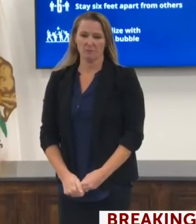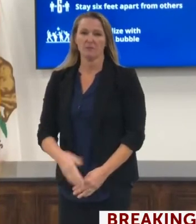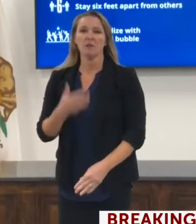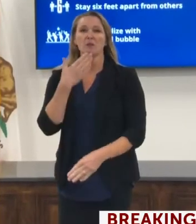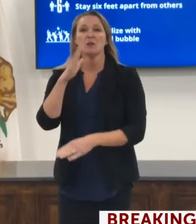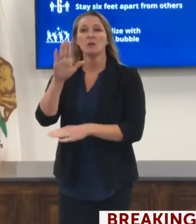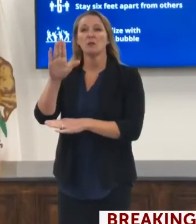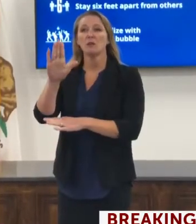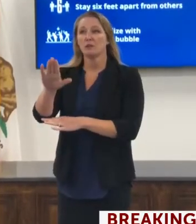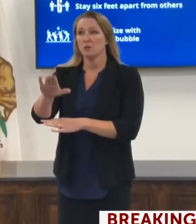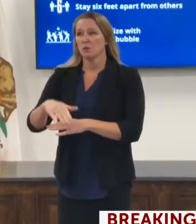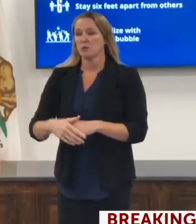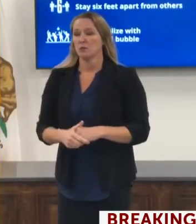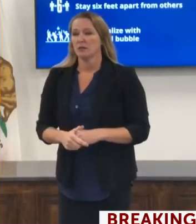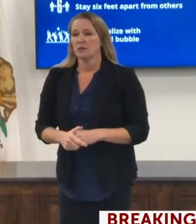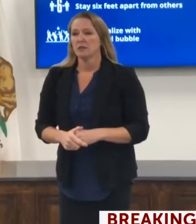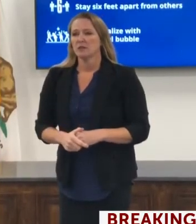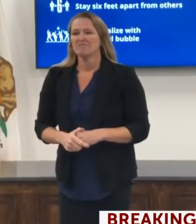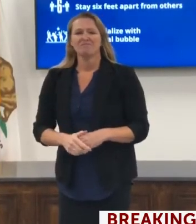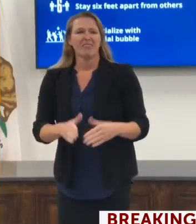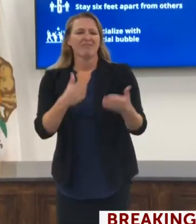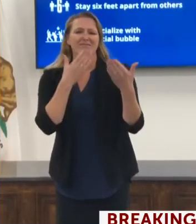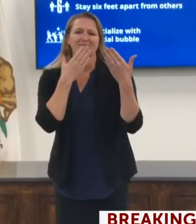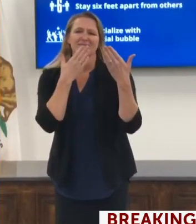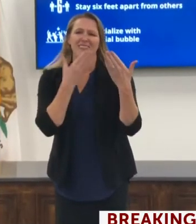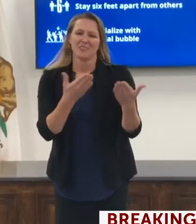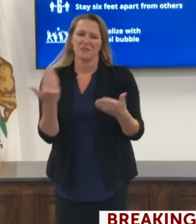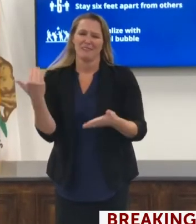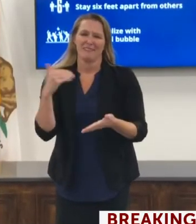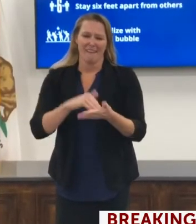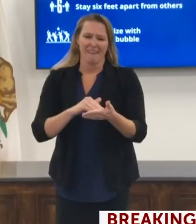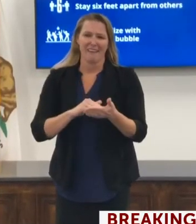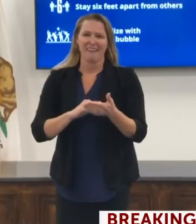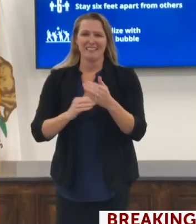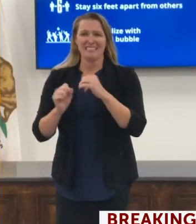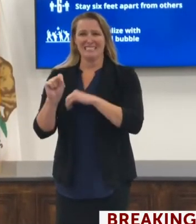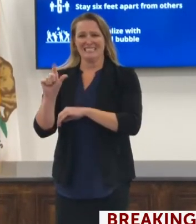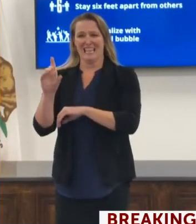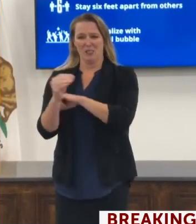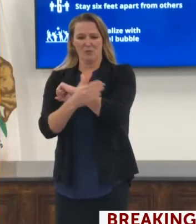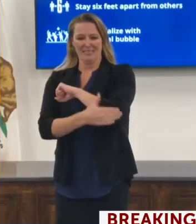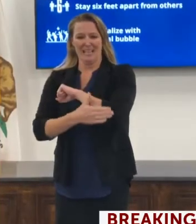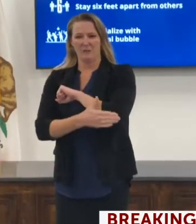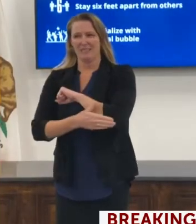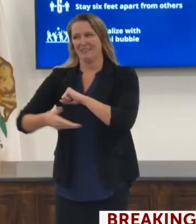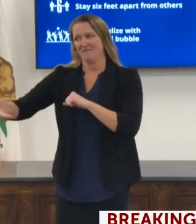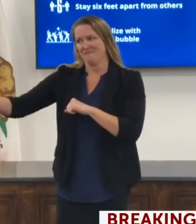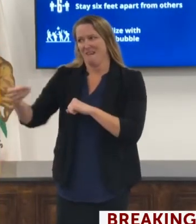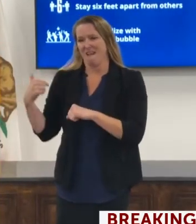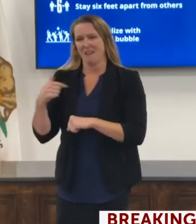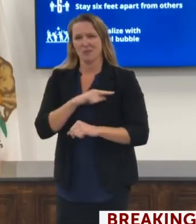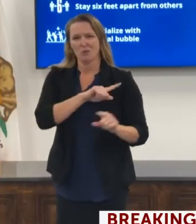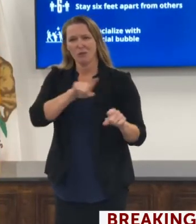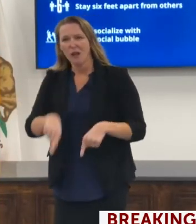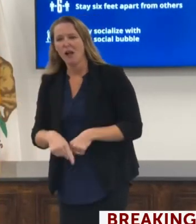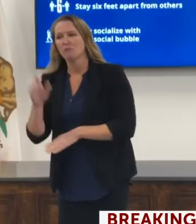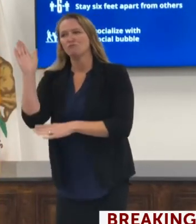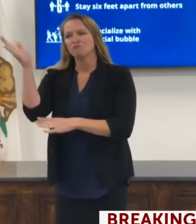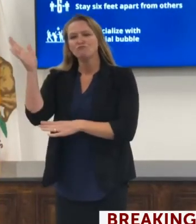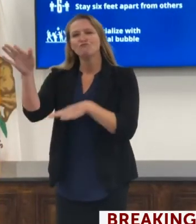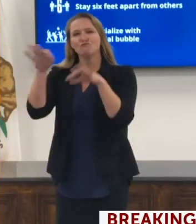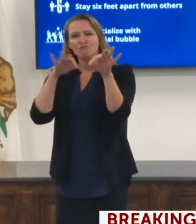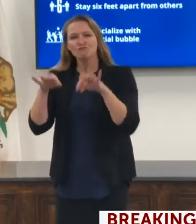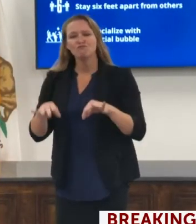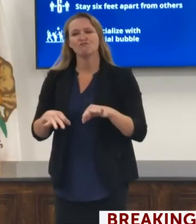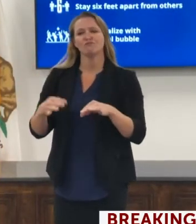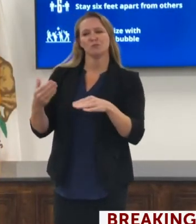Good afternoon. And thank you once again to the County of San Luis Obispo for inviting us to join here today to give you an update on the